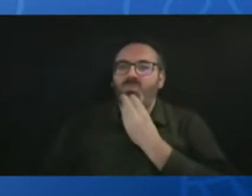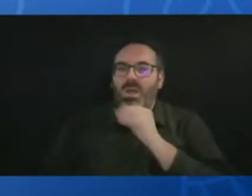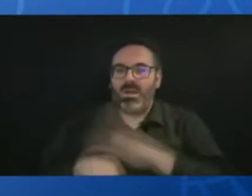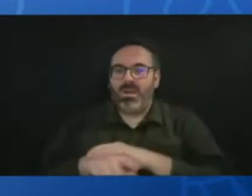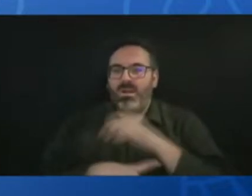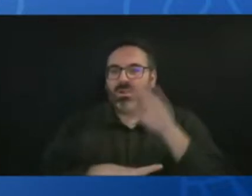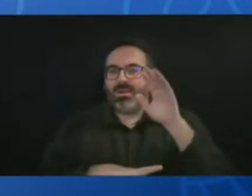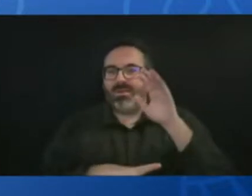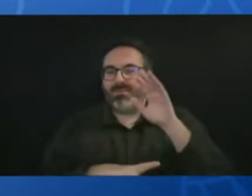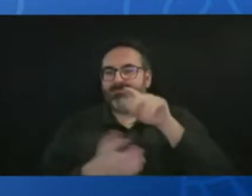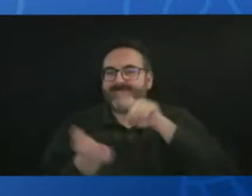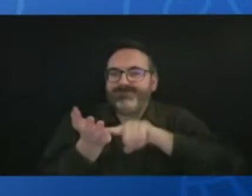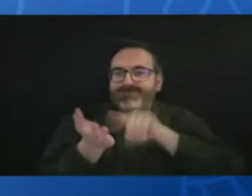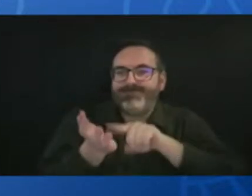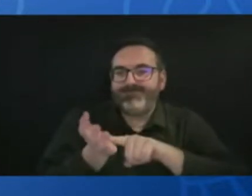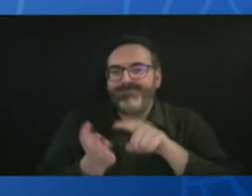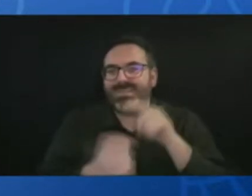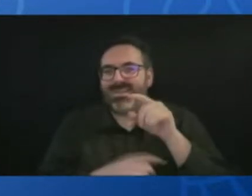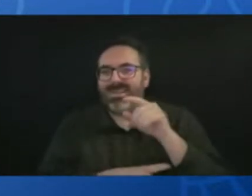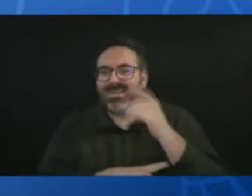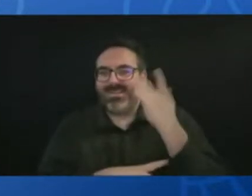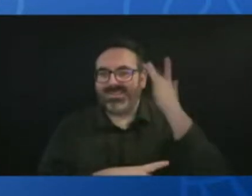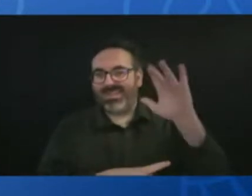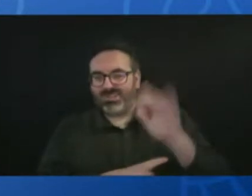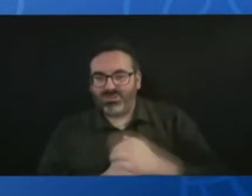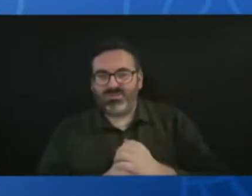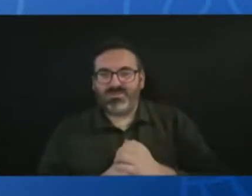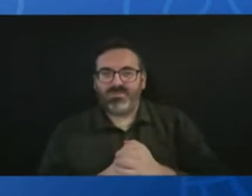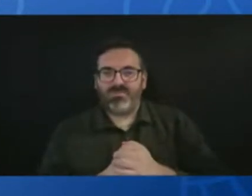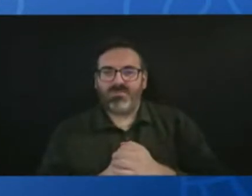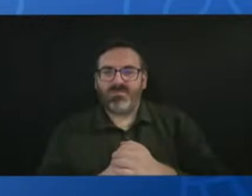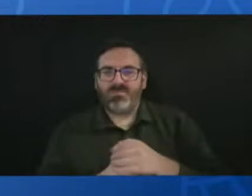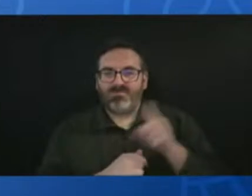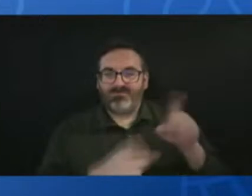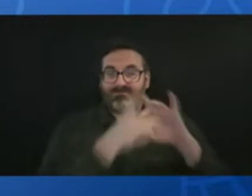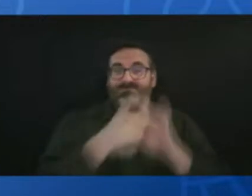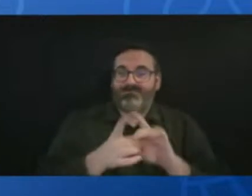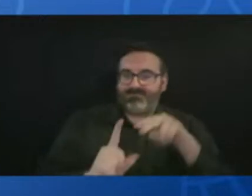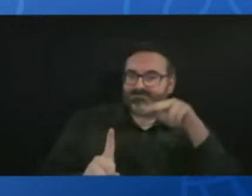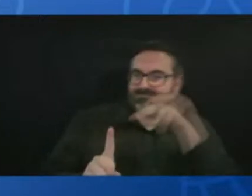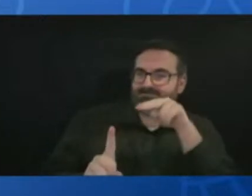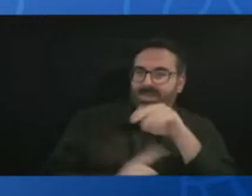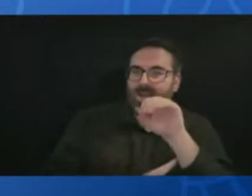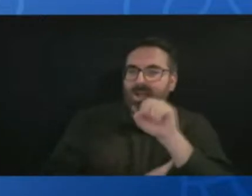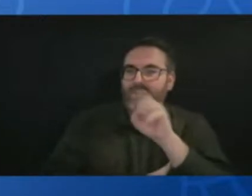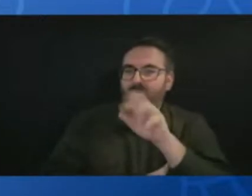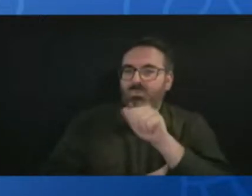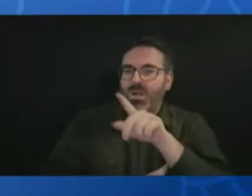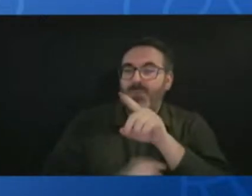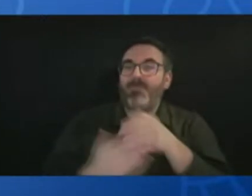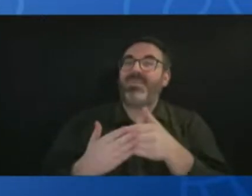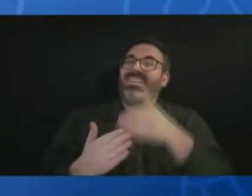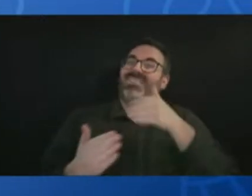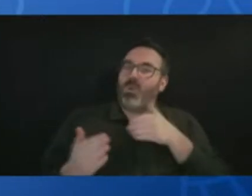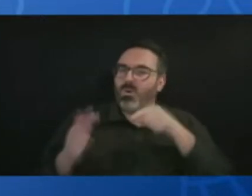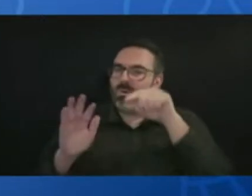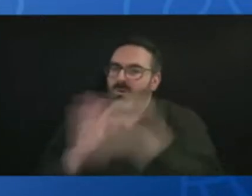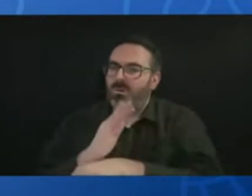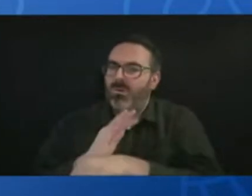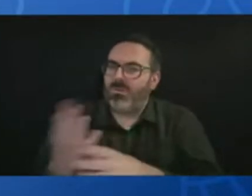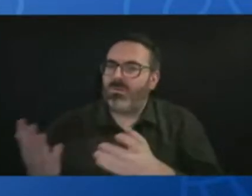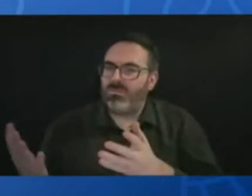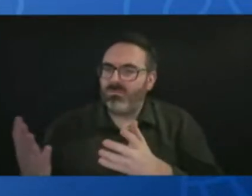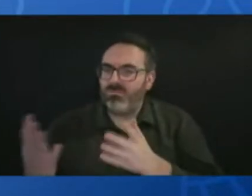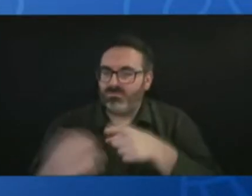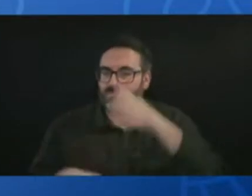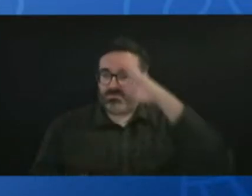included monitoring Oswald prior to the assassination. As you may be aware, JFK in the summer of 1963 was deeply concerned with Israel